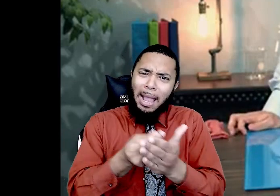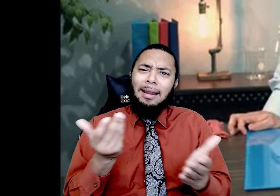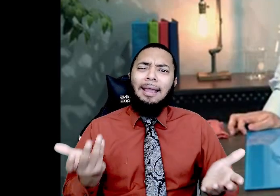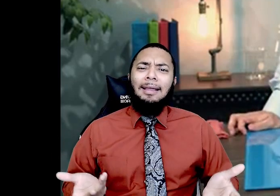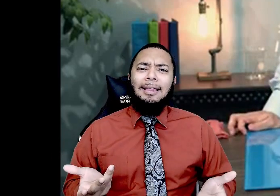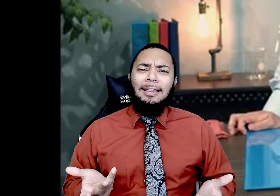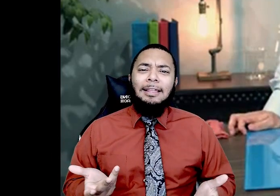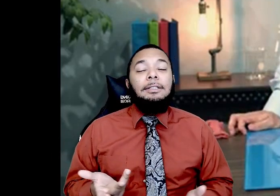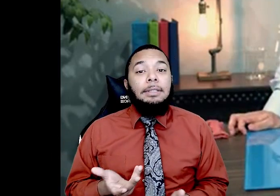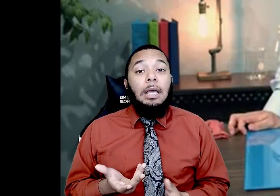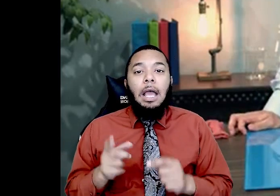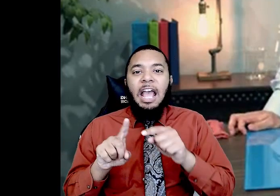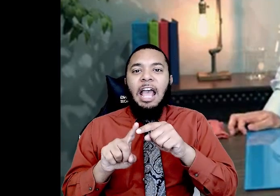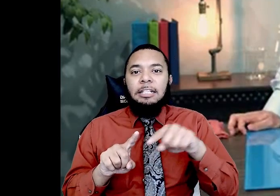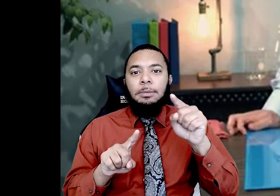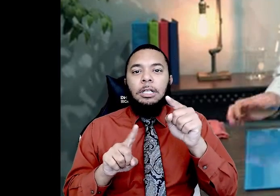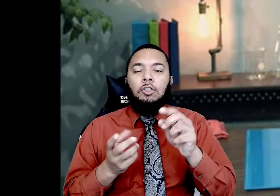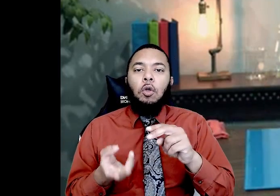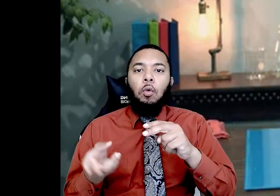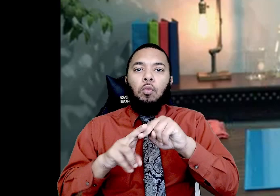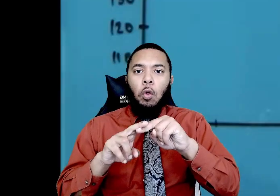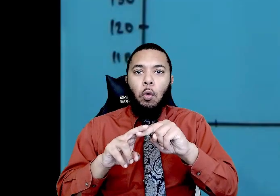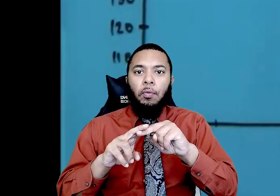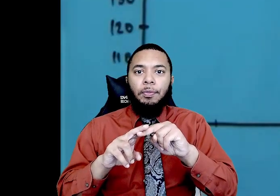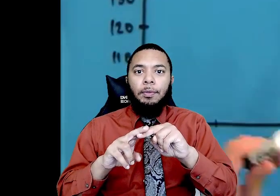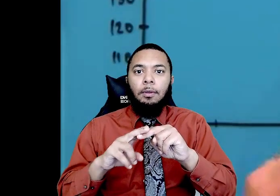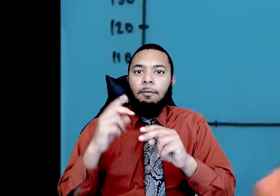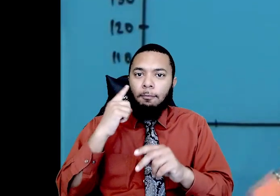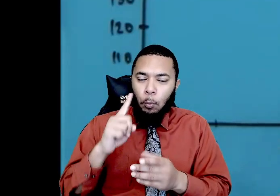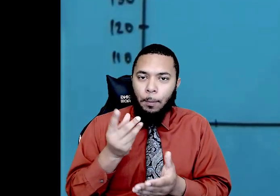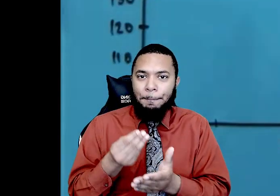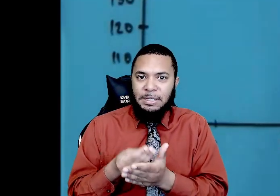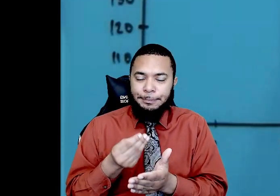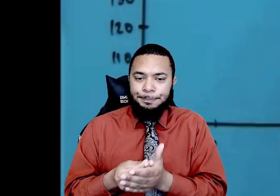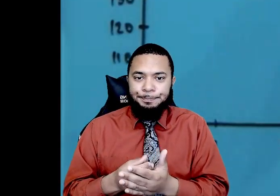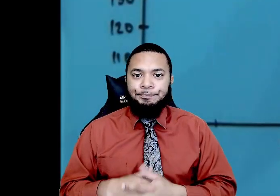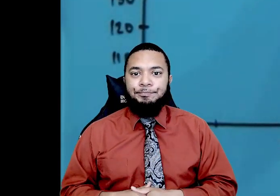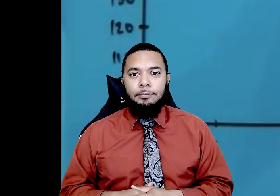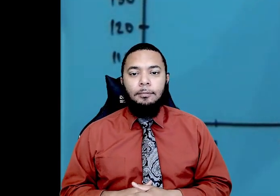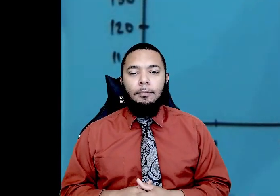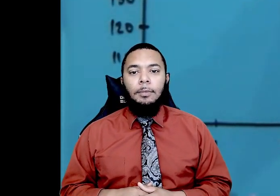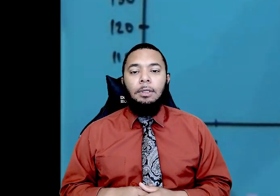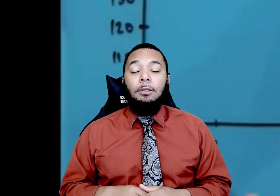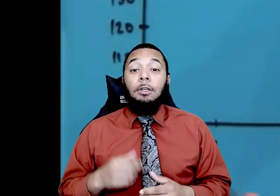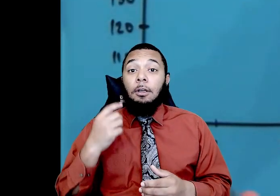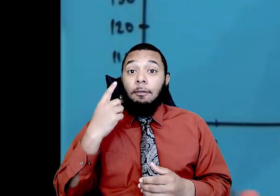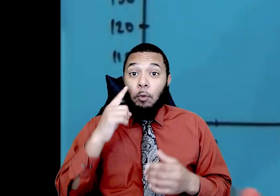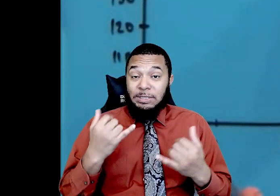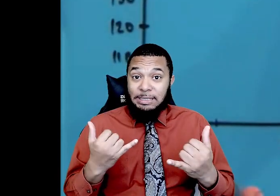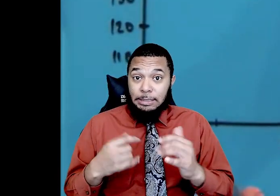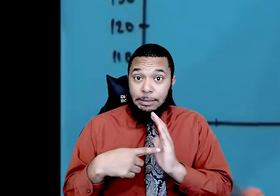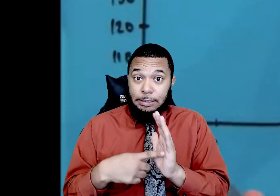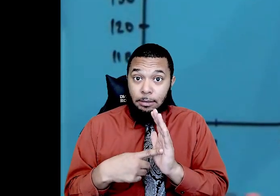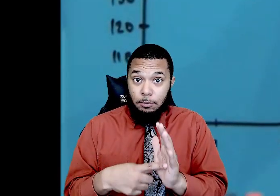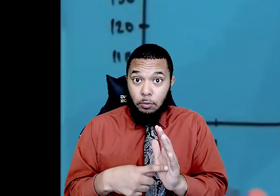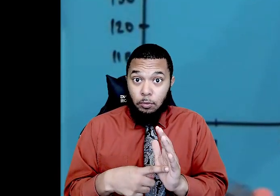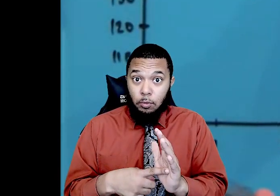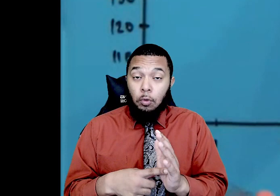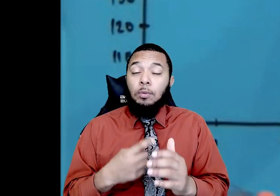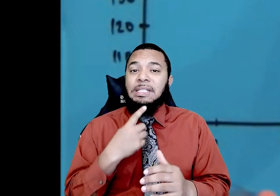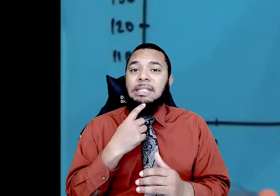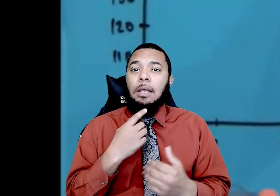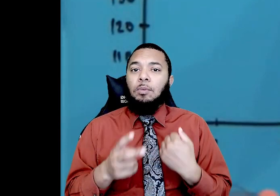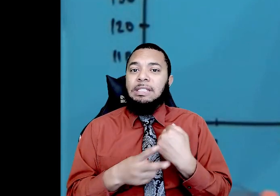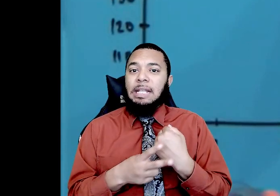growth on money. So compound interest. And for this example, we're going to say that we have $100, right, that